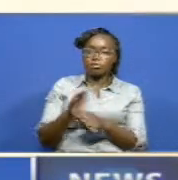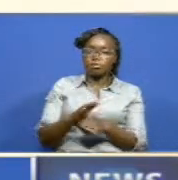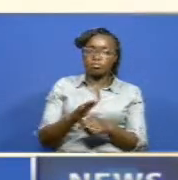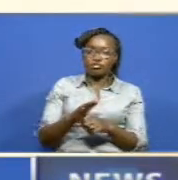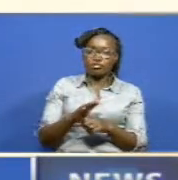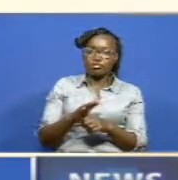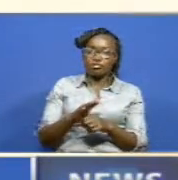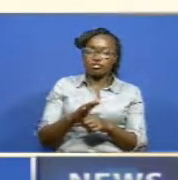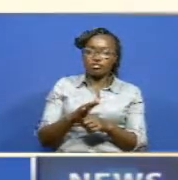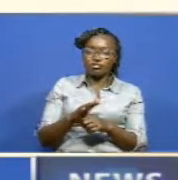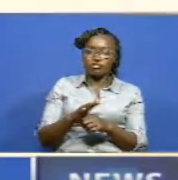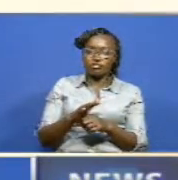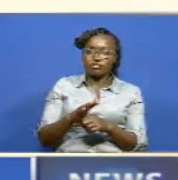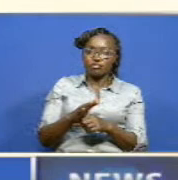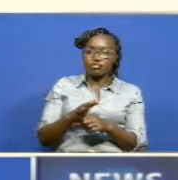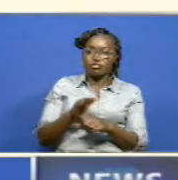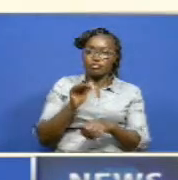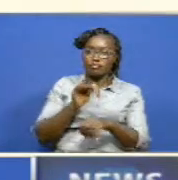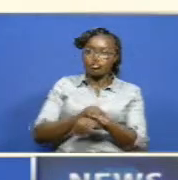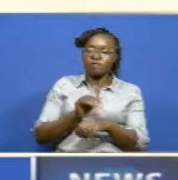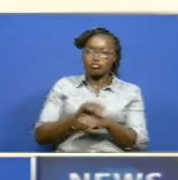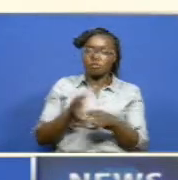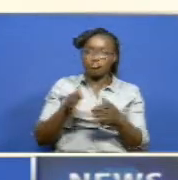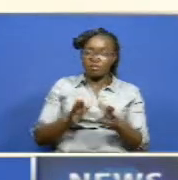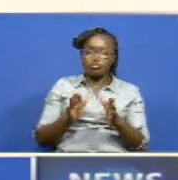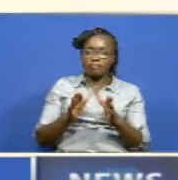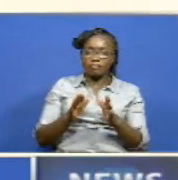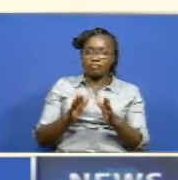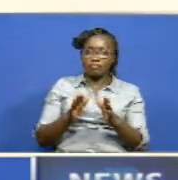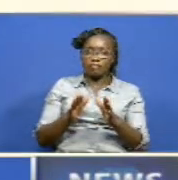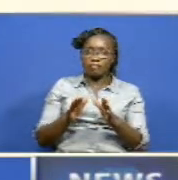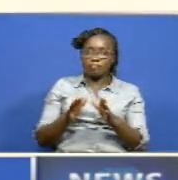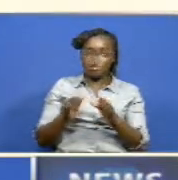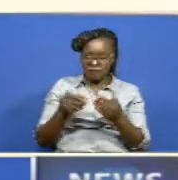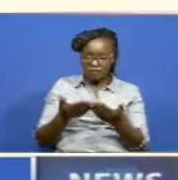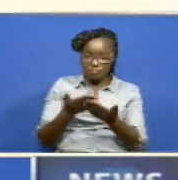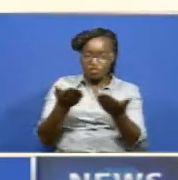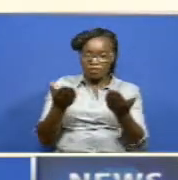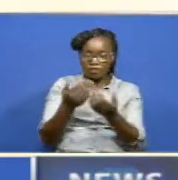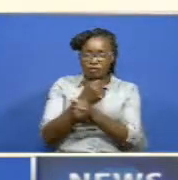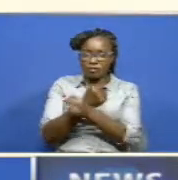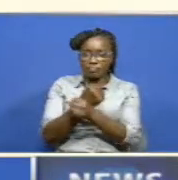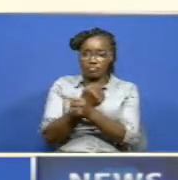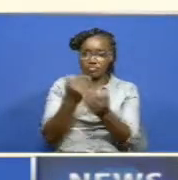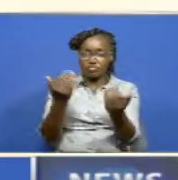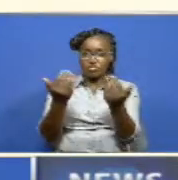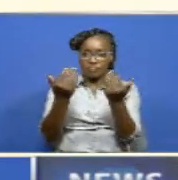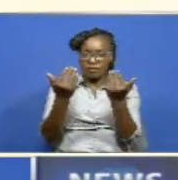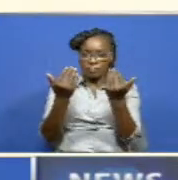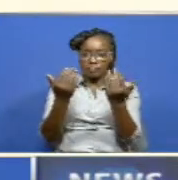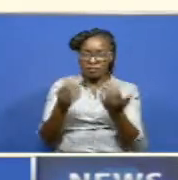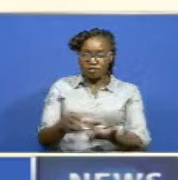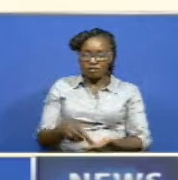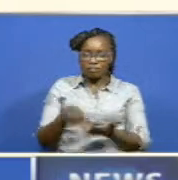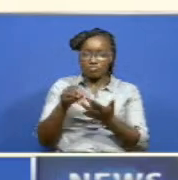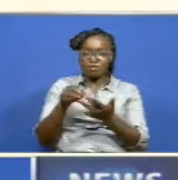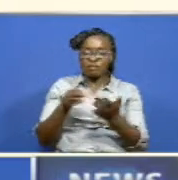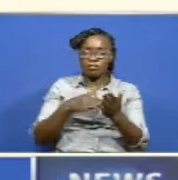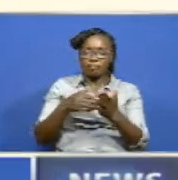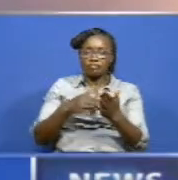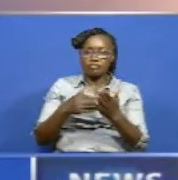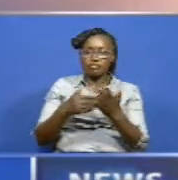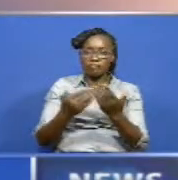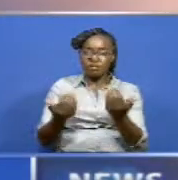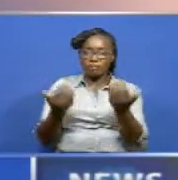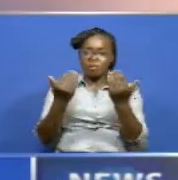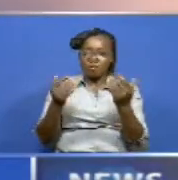air, the appropriate mechanisms have been put in place to safeguard audiences, particularly vulnerable audiences such as